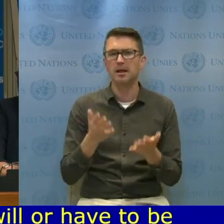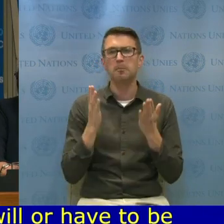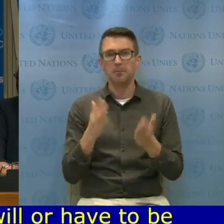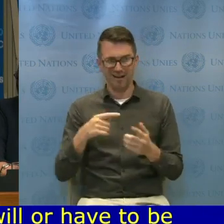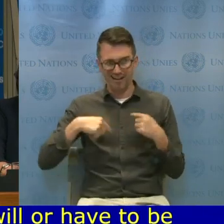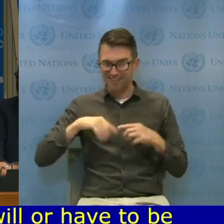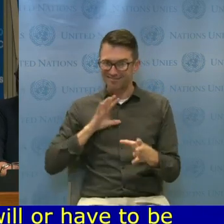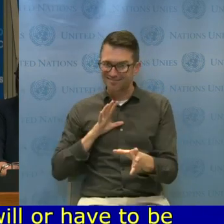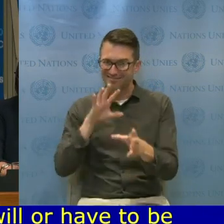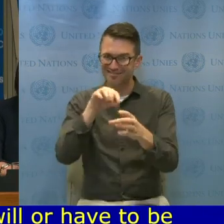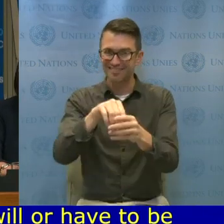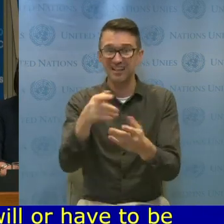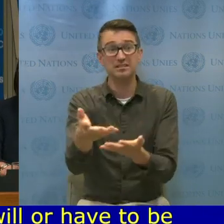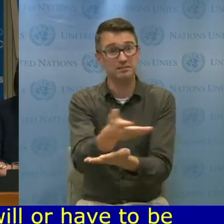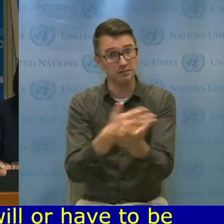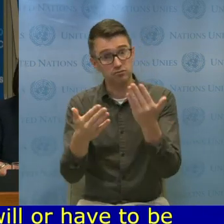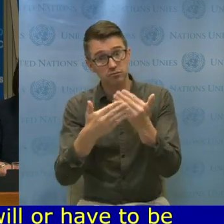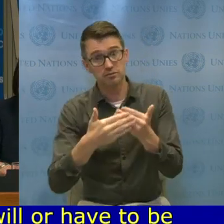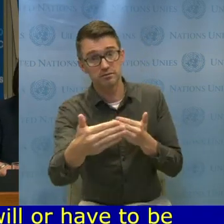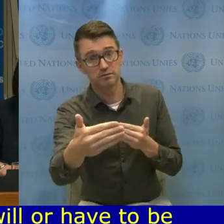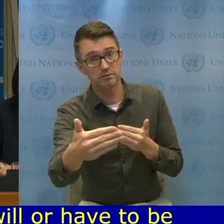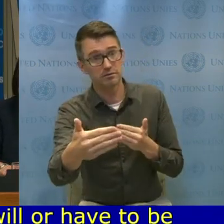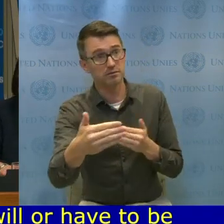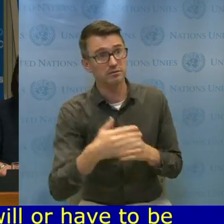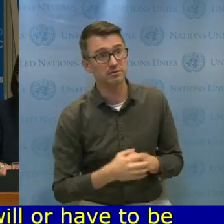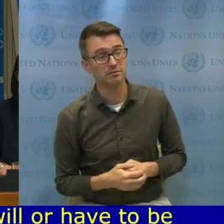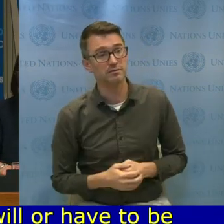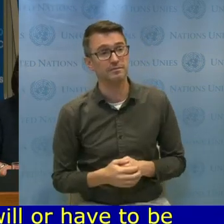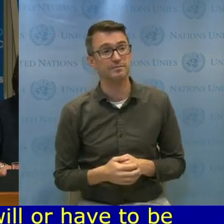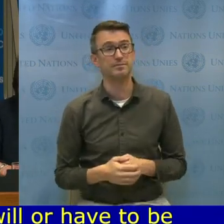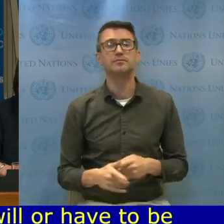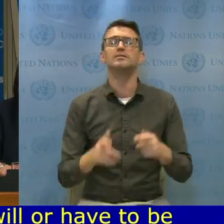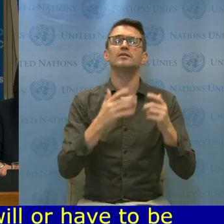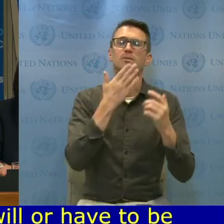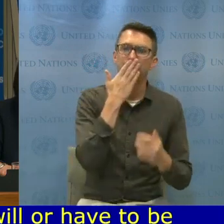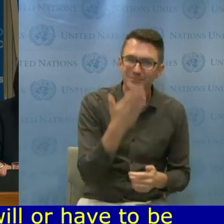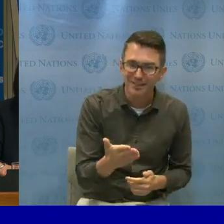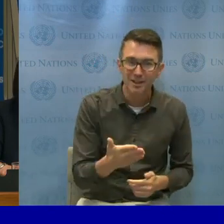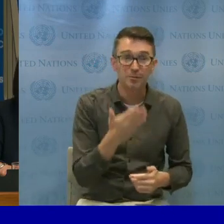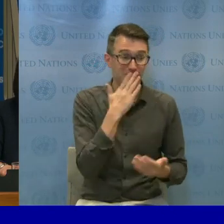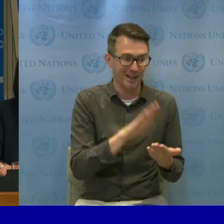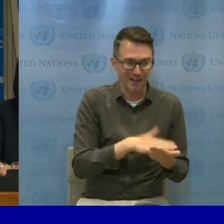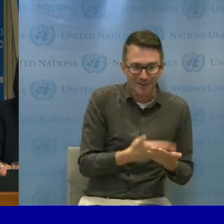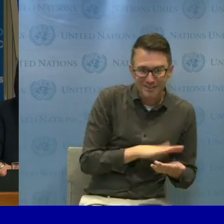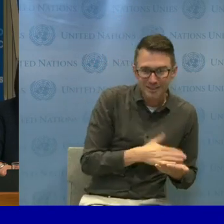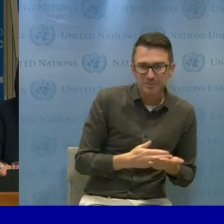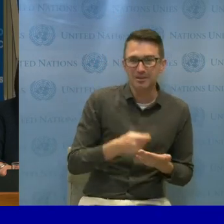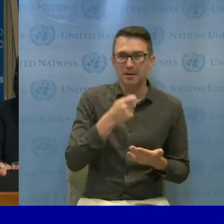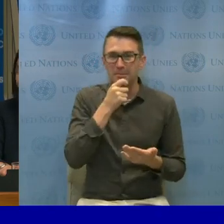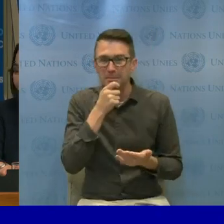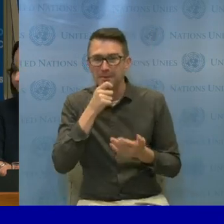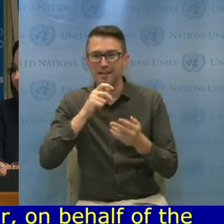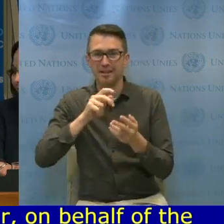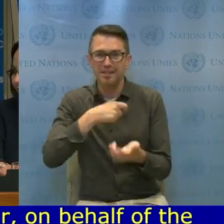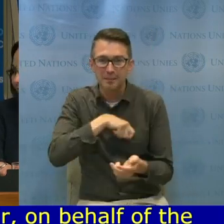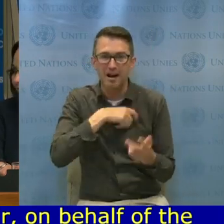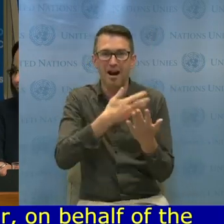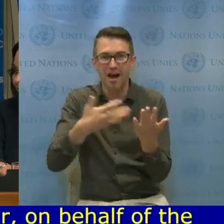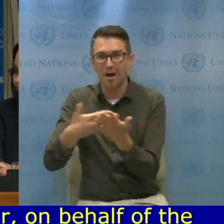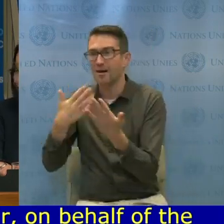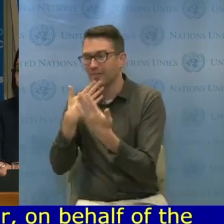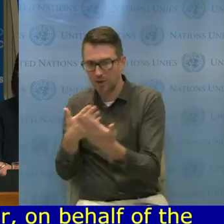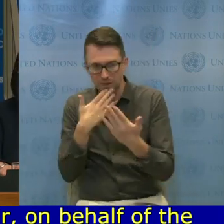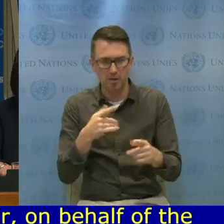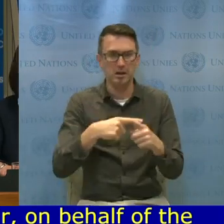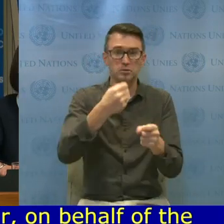the Secretariat, thank you for the interpreters. You are the stars always of all these meetings. I would like to thank